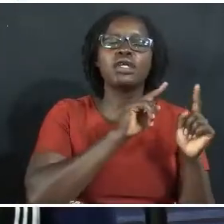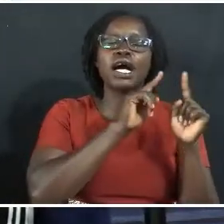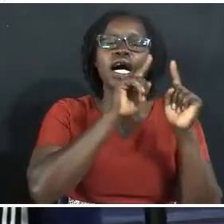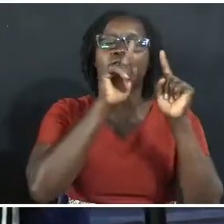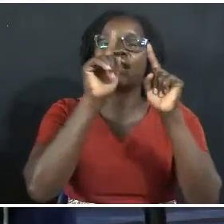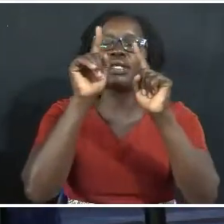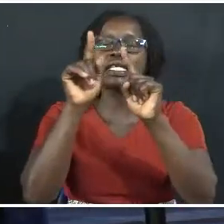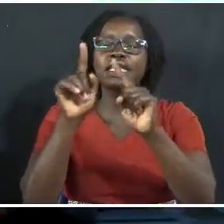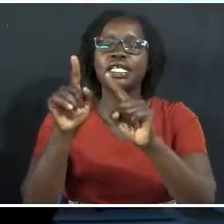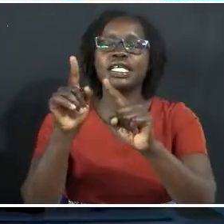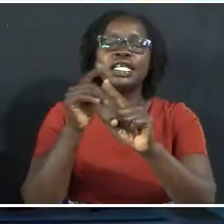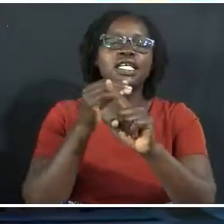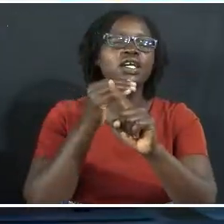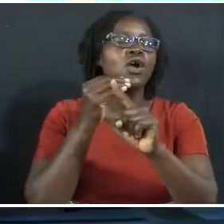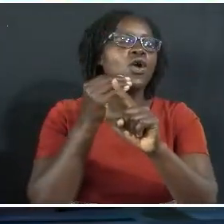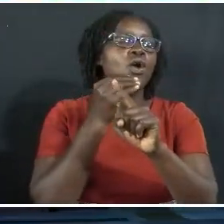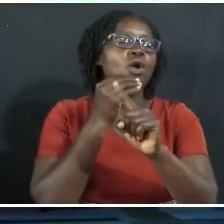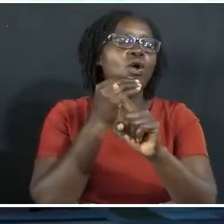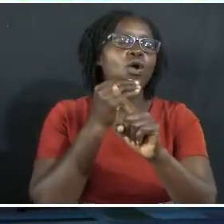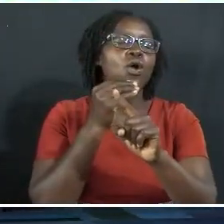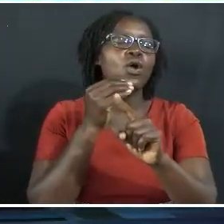ready. Come home.